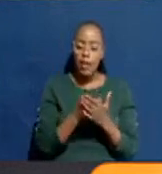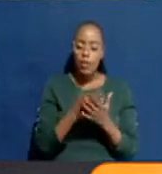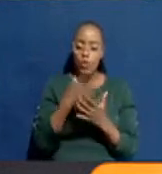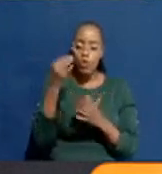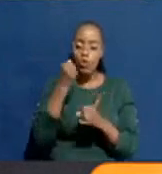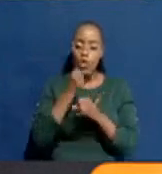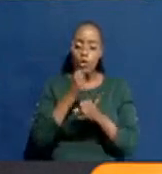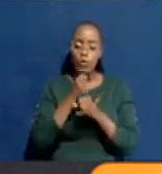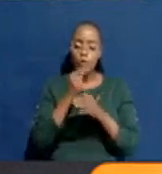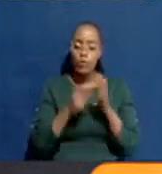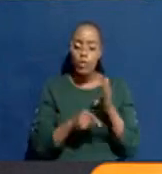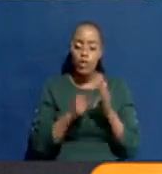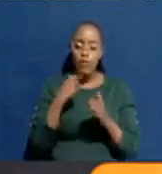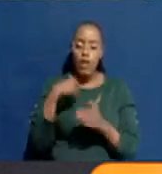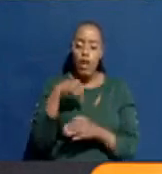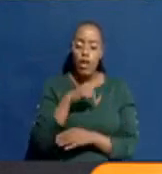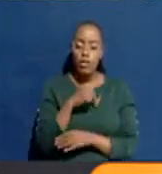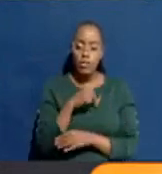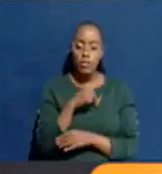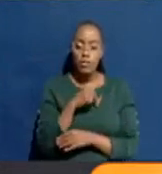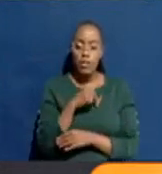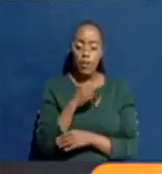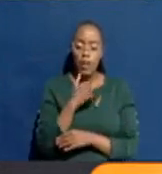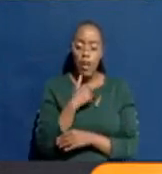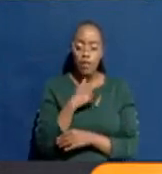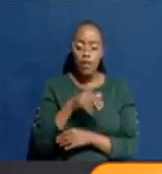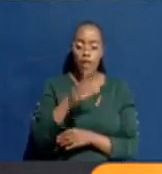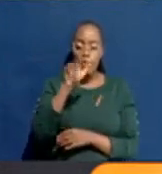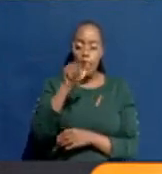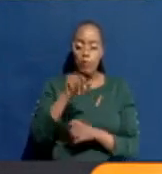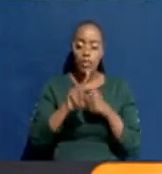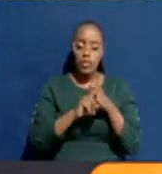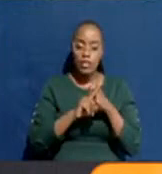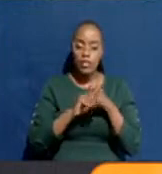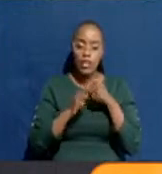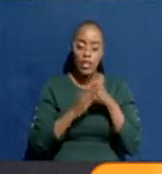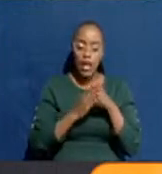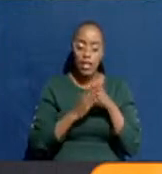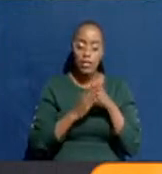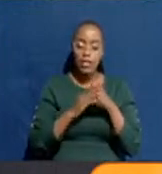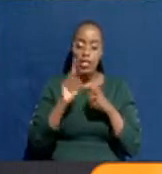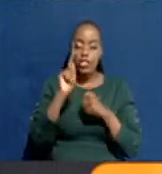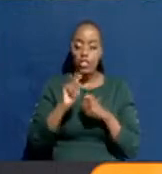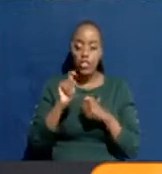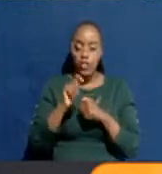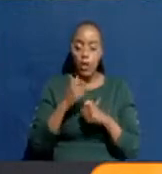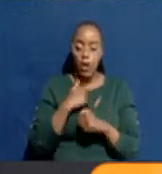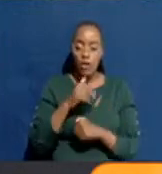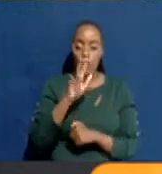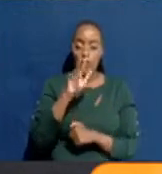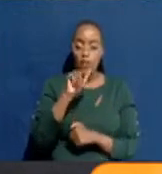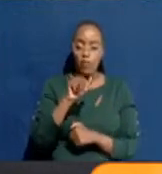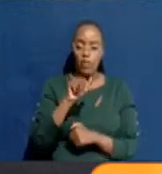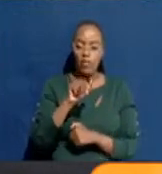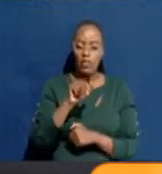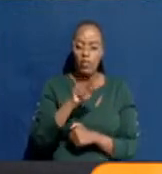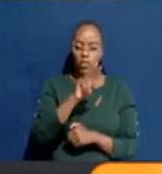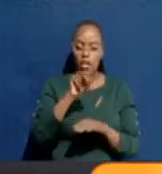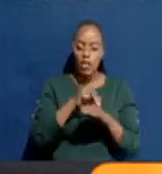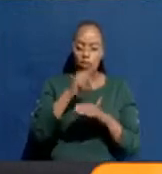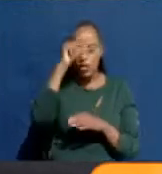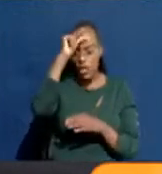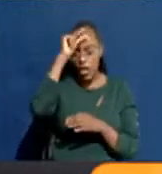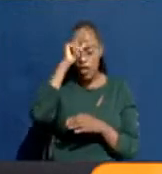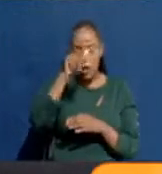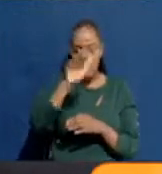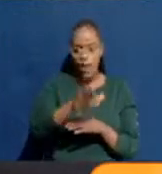to do. We are in, out of the 3.679 trillion budget, we are leaving 2.3 trillion to the national government, that